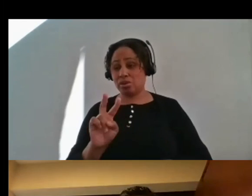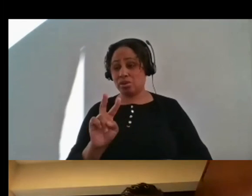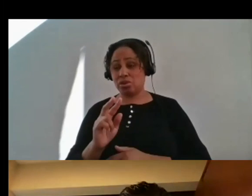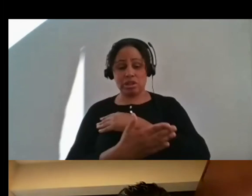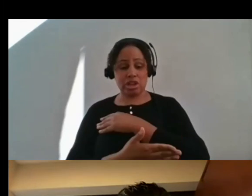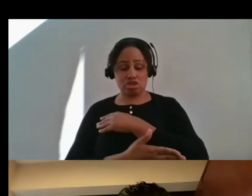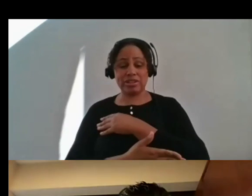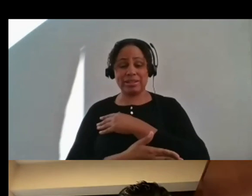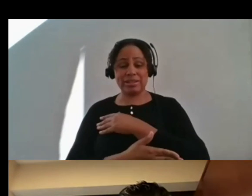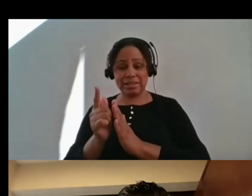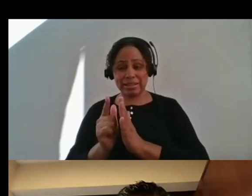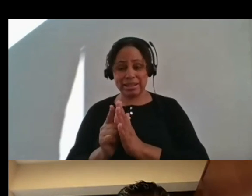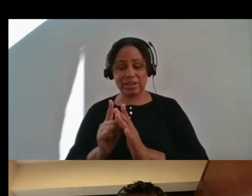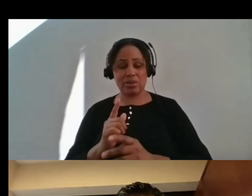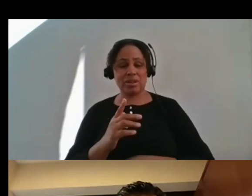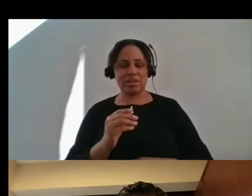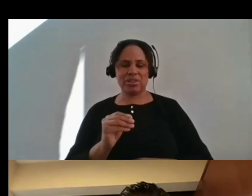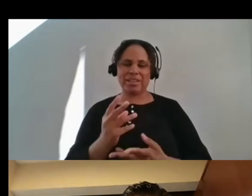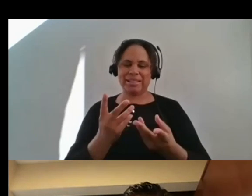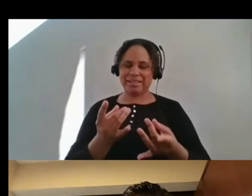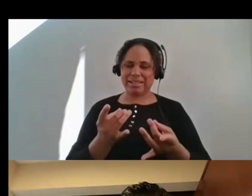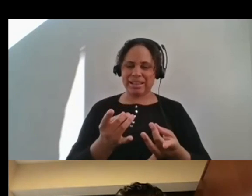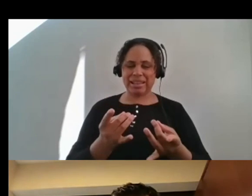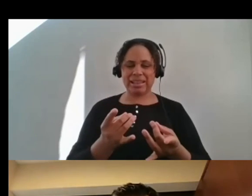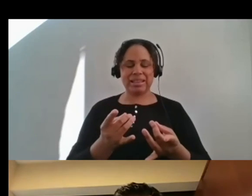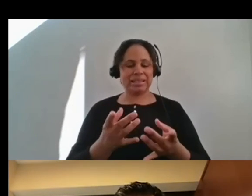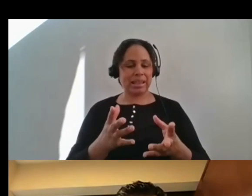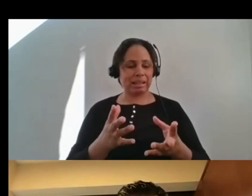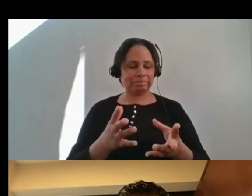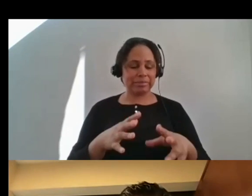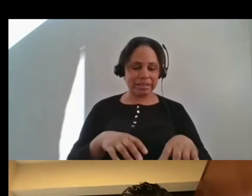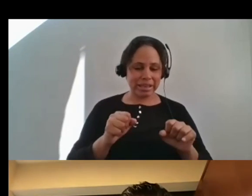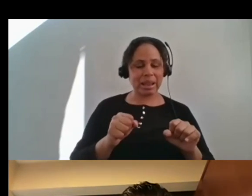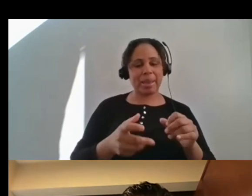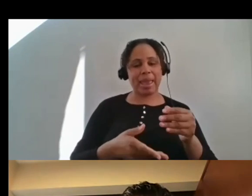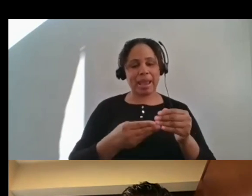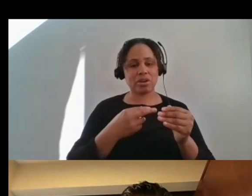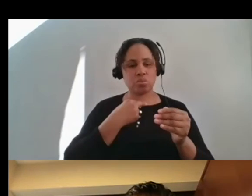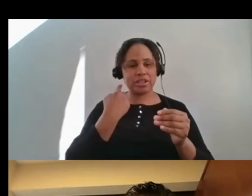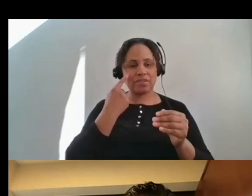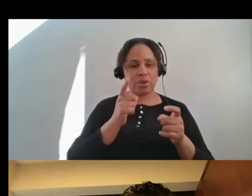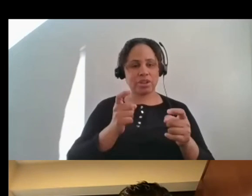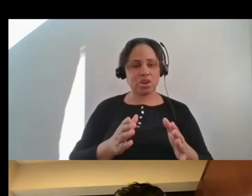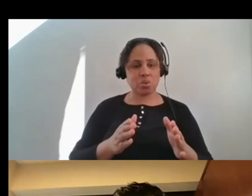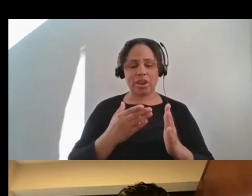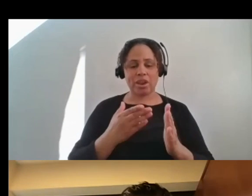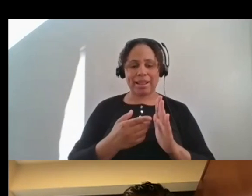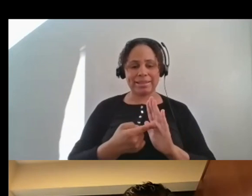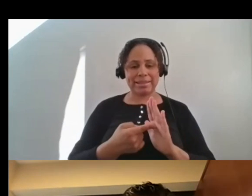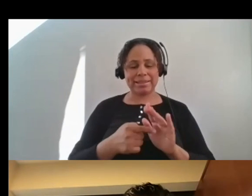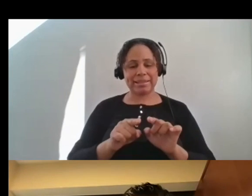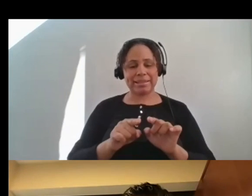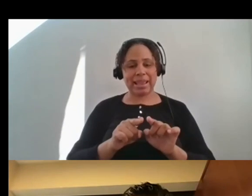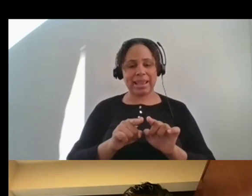and is a slippery slope in terms of taking added risk for the donors that shouldn't be done. And so we are very against this as a transplant